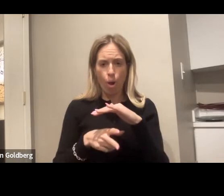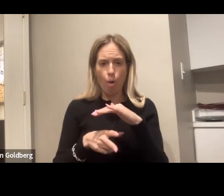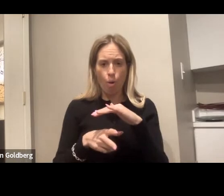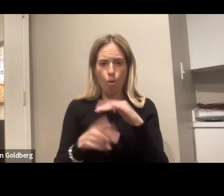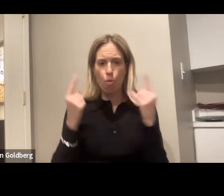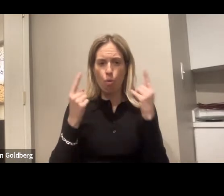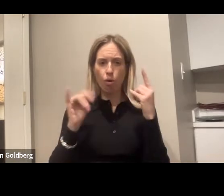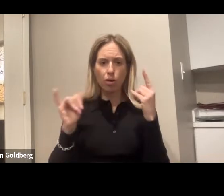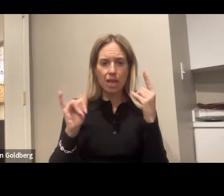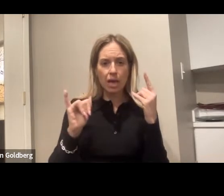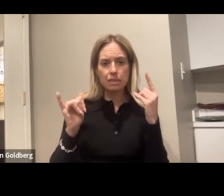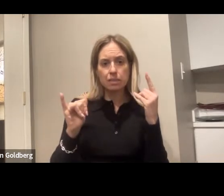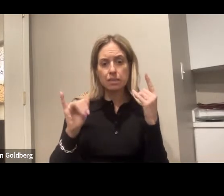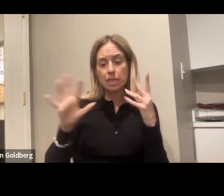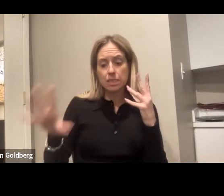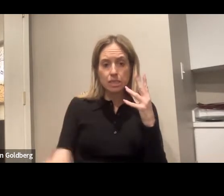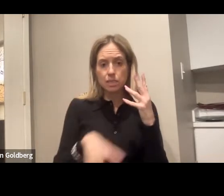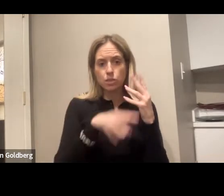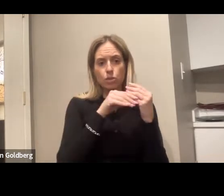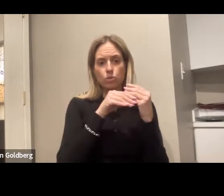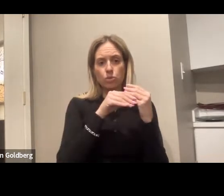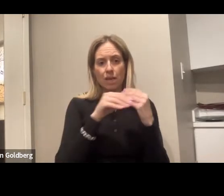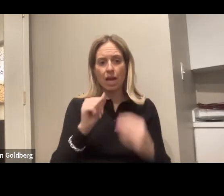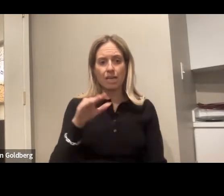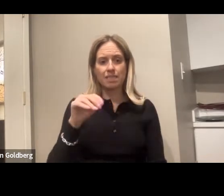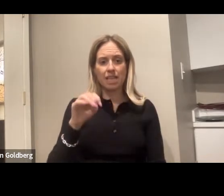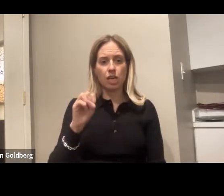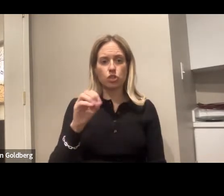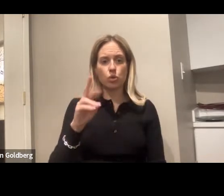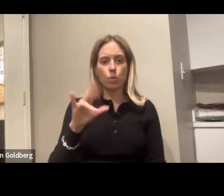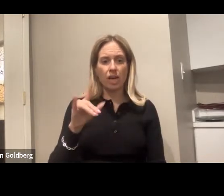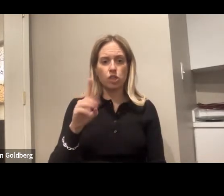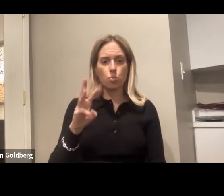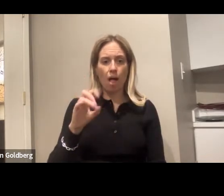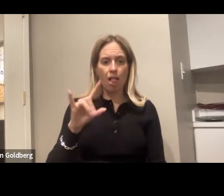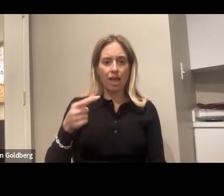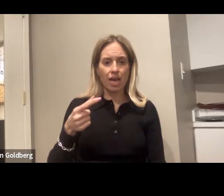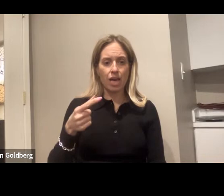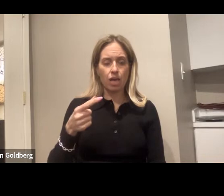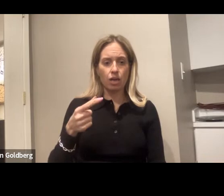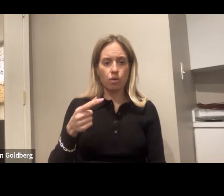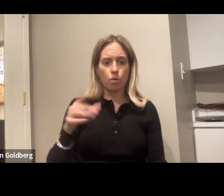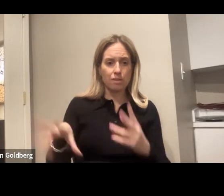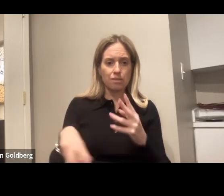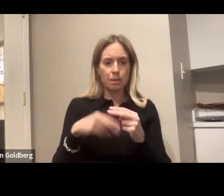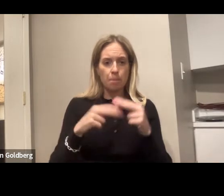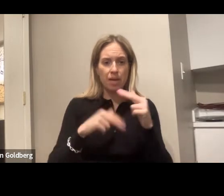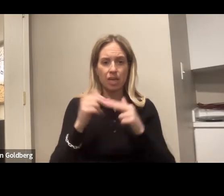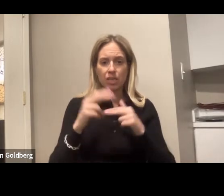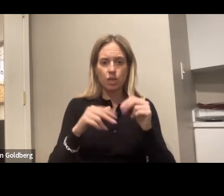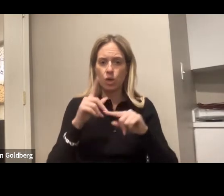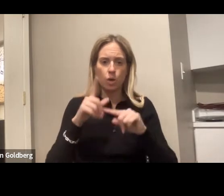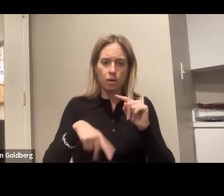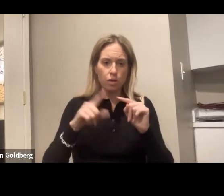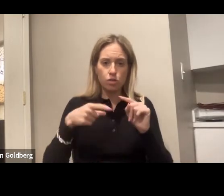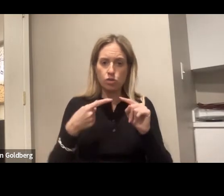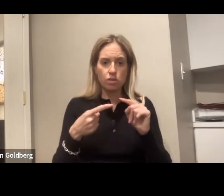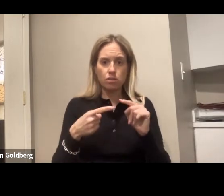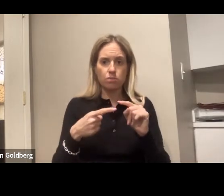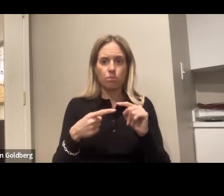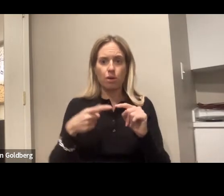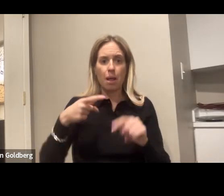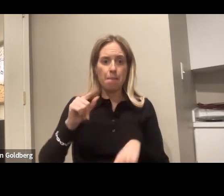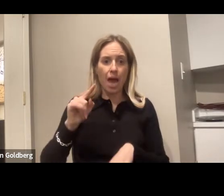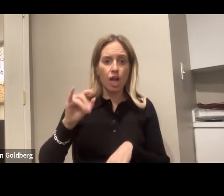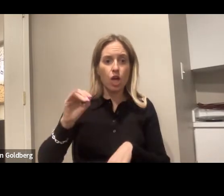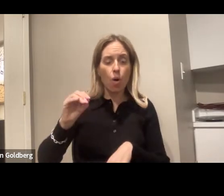considered like an accessory dwelling or an accessory building. And you can't, as a matter of right, just put like a rooftop patio on